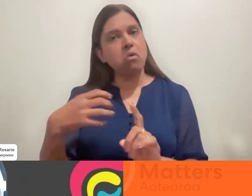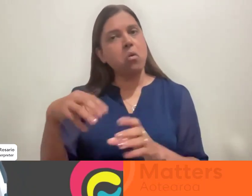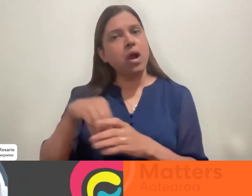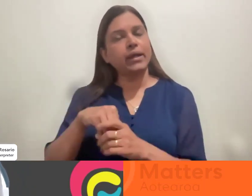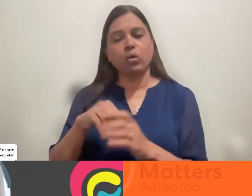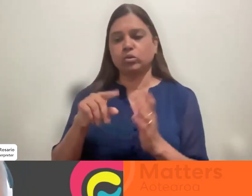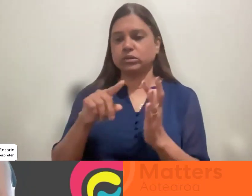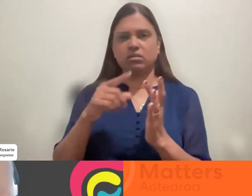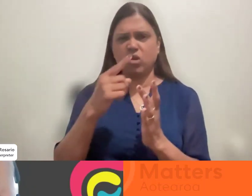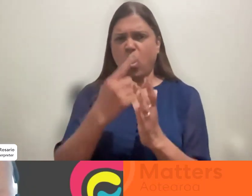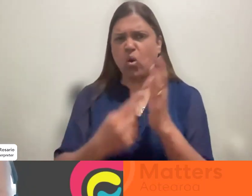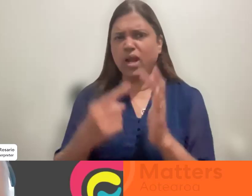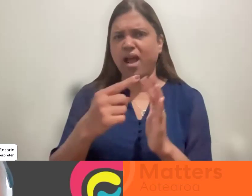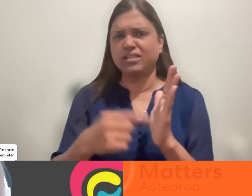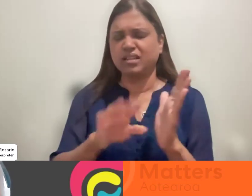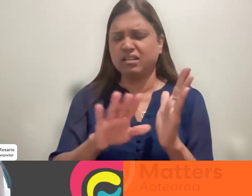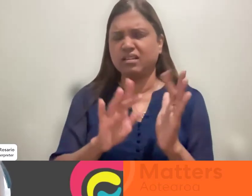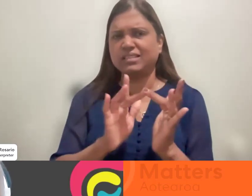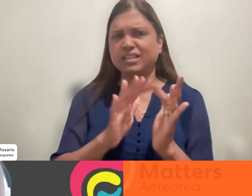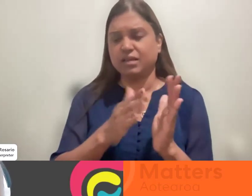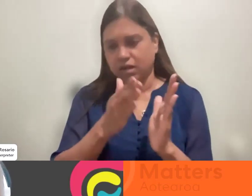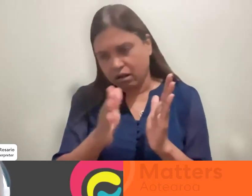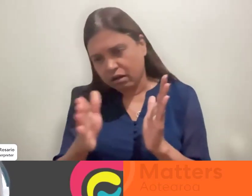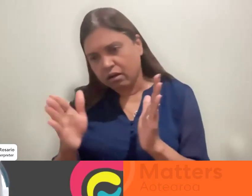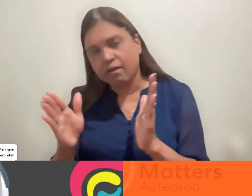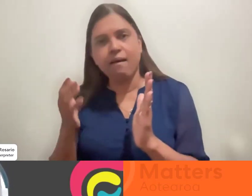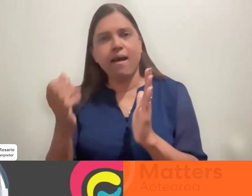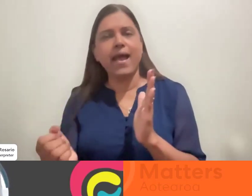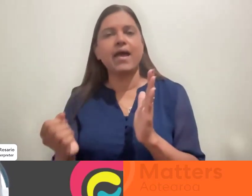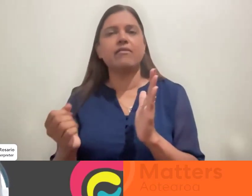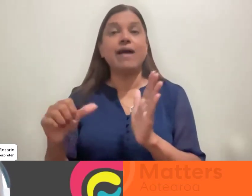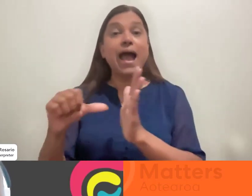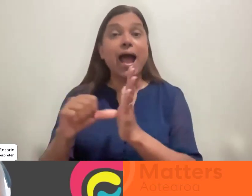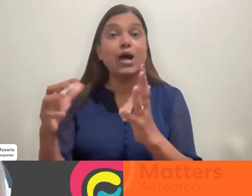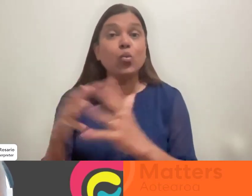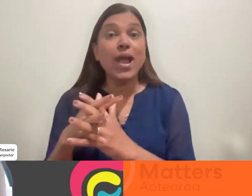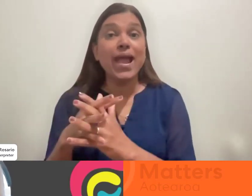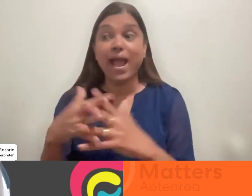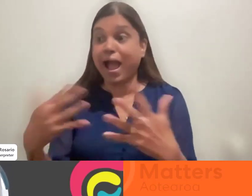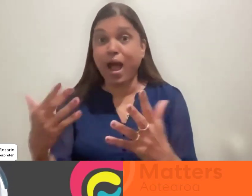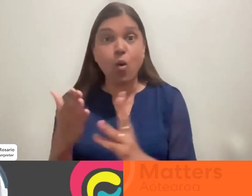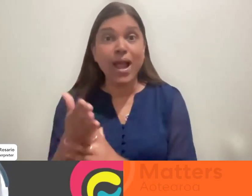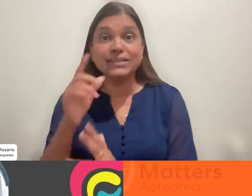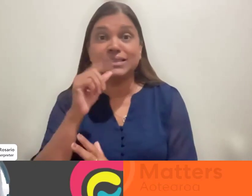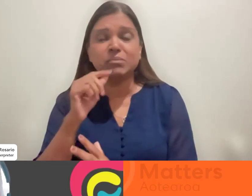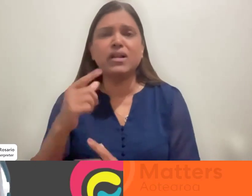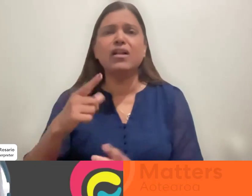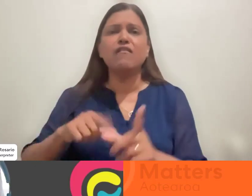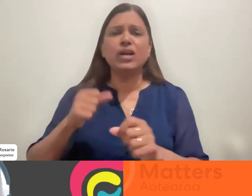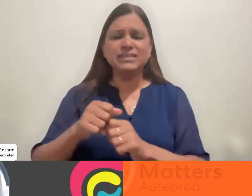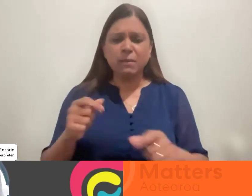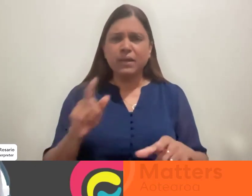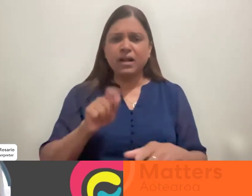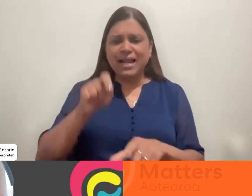IT platforms or internet platforms, and it encompasses hardware. So things like ticketing machines,